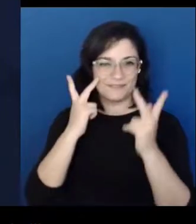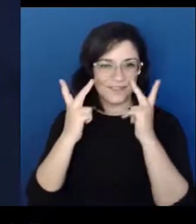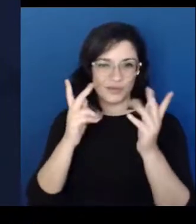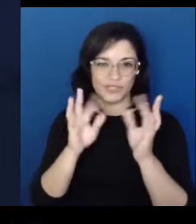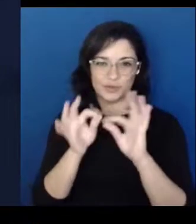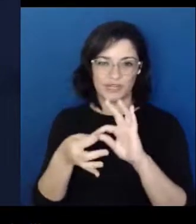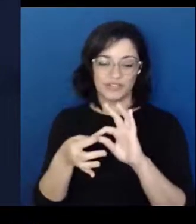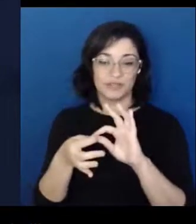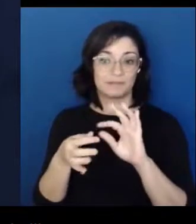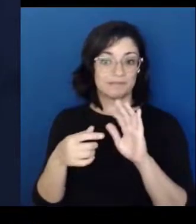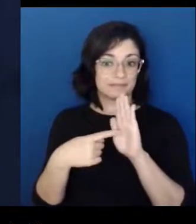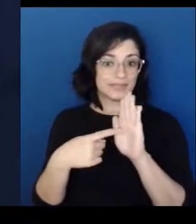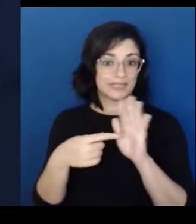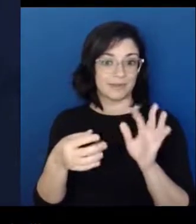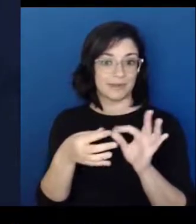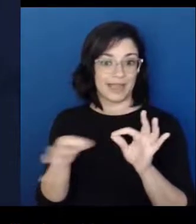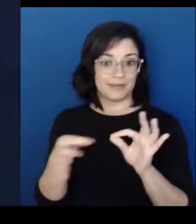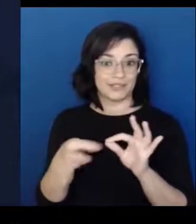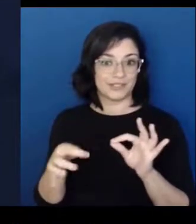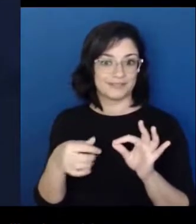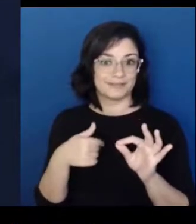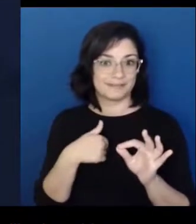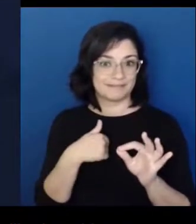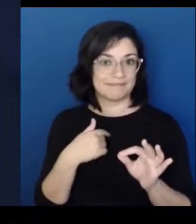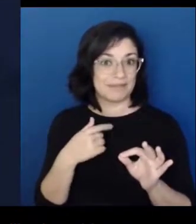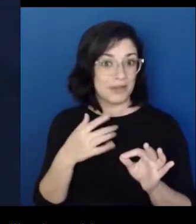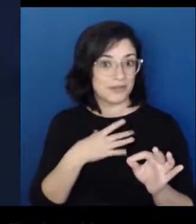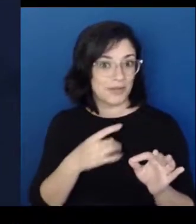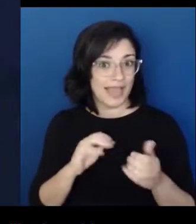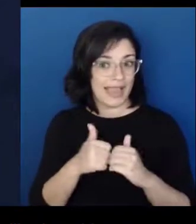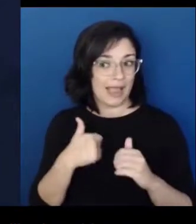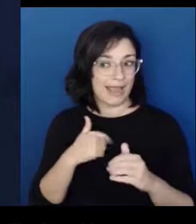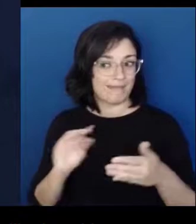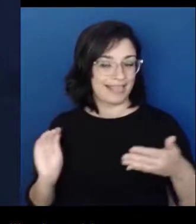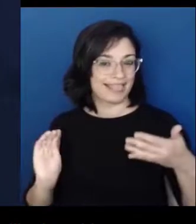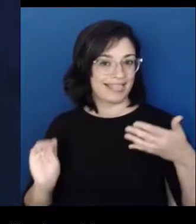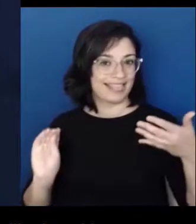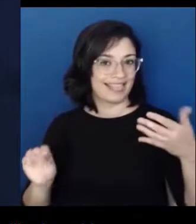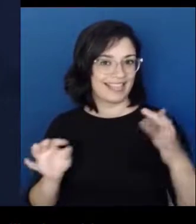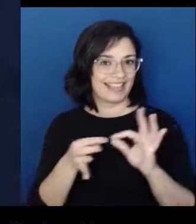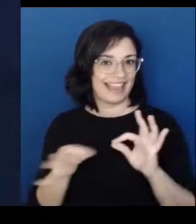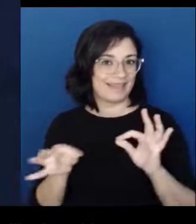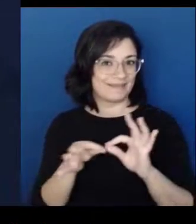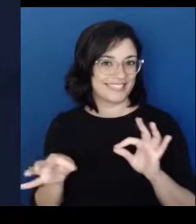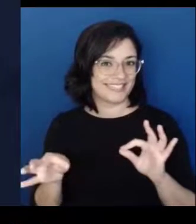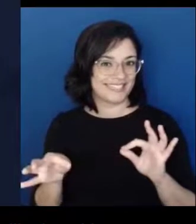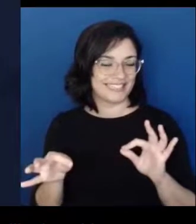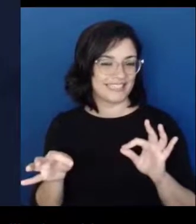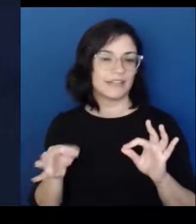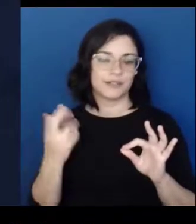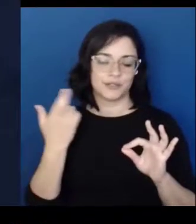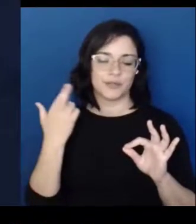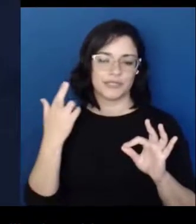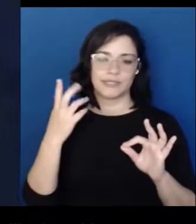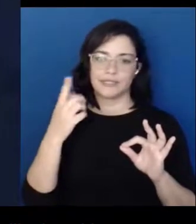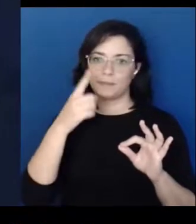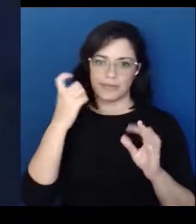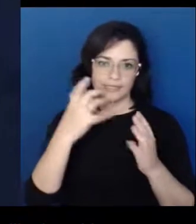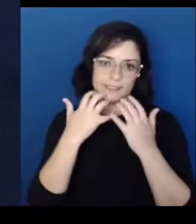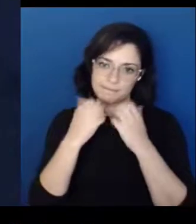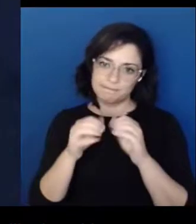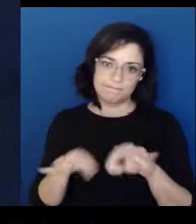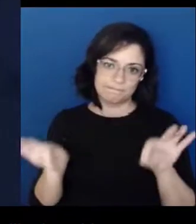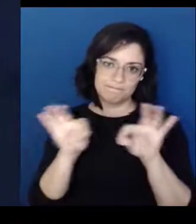working captioning into this? And there's a reason for that, because it is crucial to me. A little bit about my